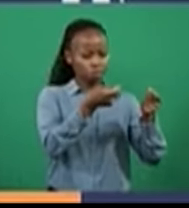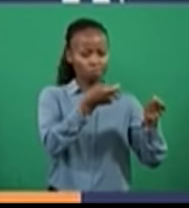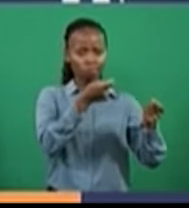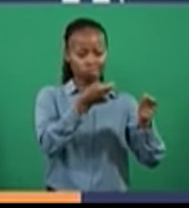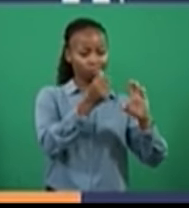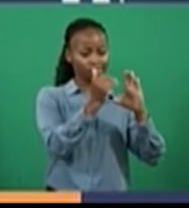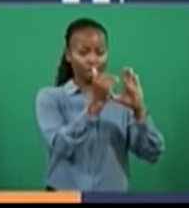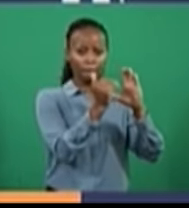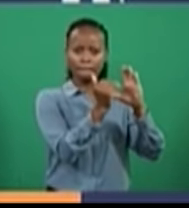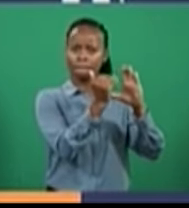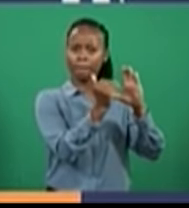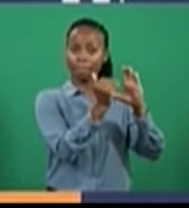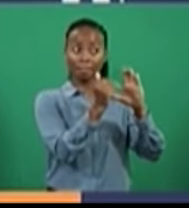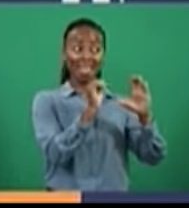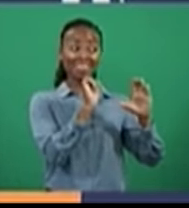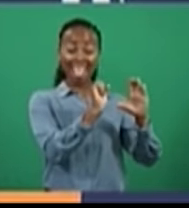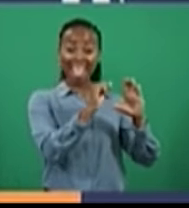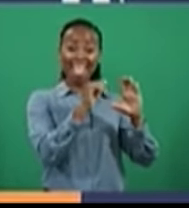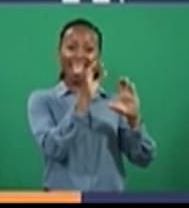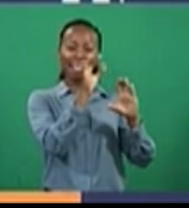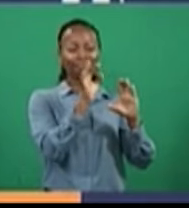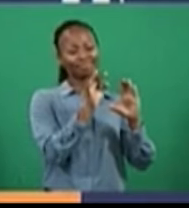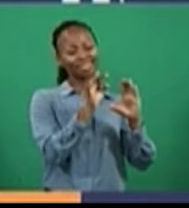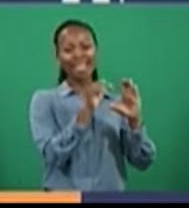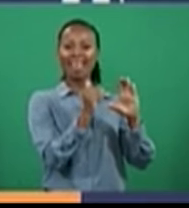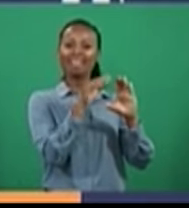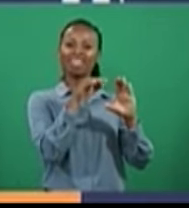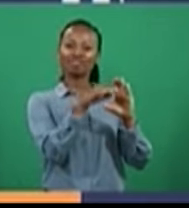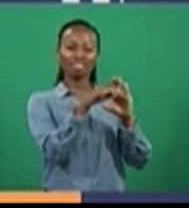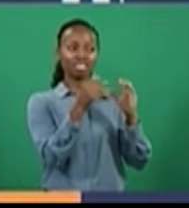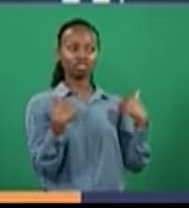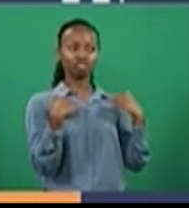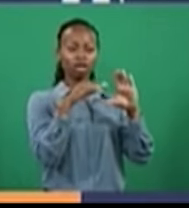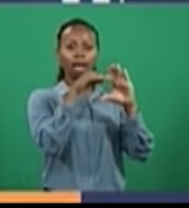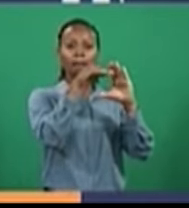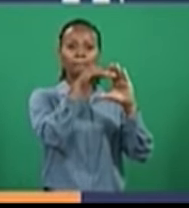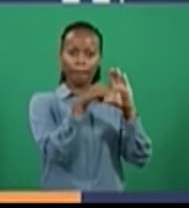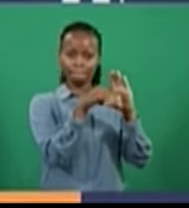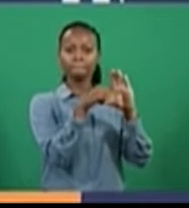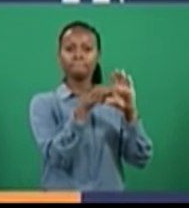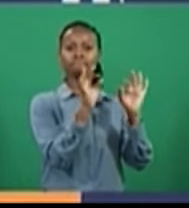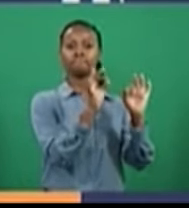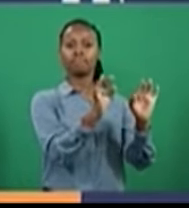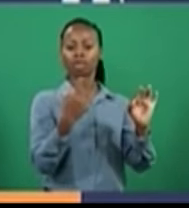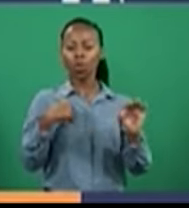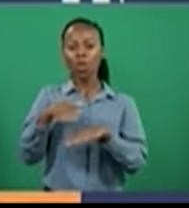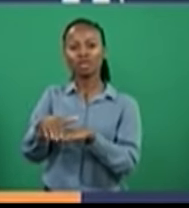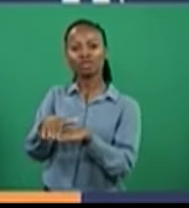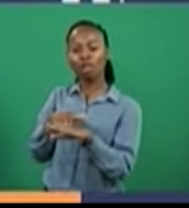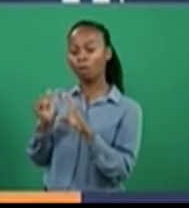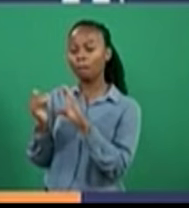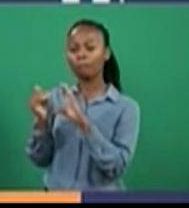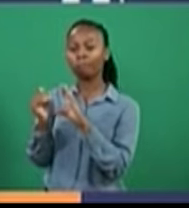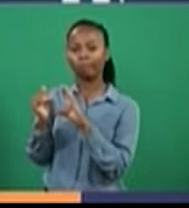has declined faster than ours has declined. And what you then have is that they now